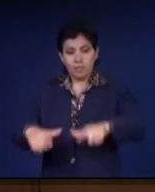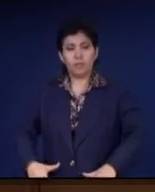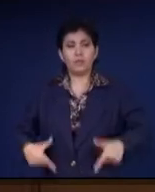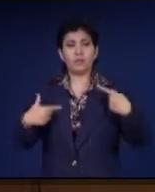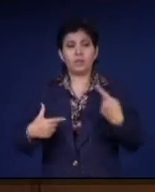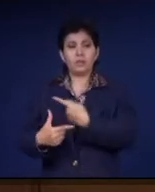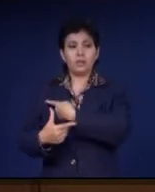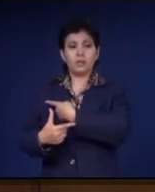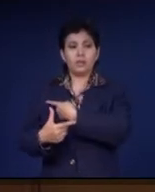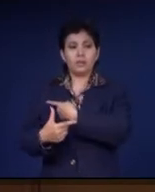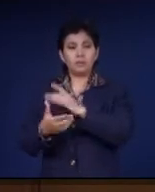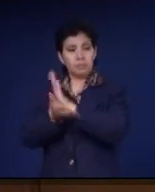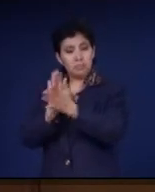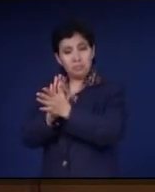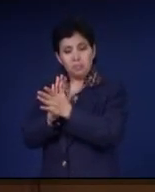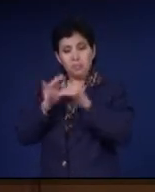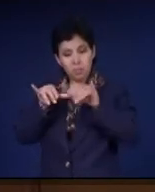life is too much to handle.